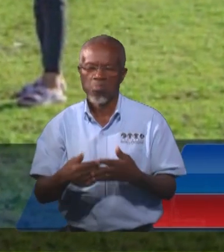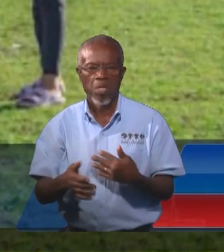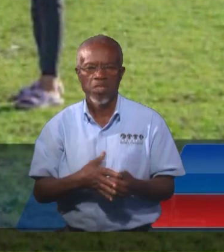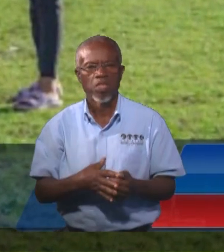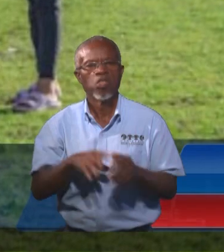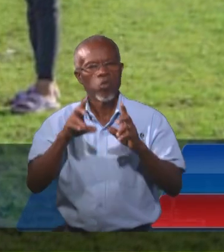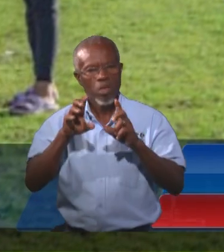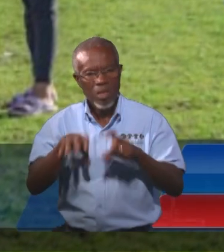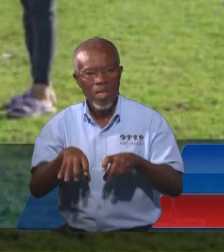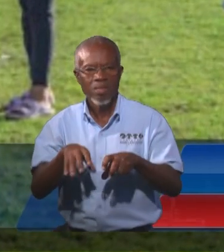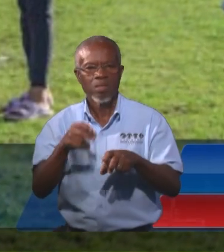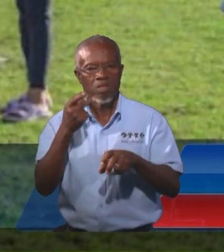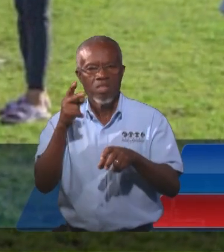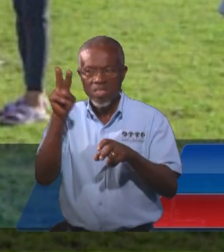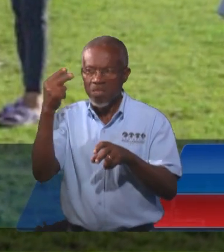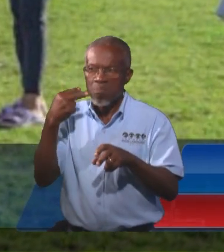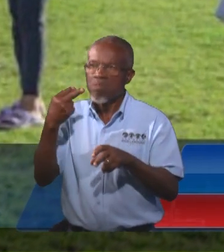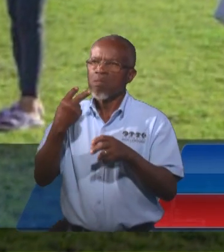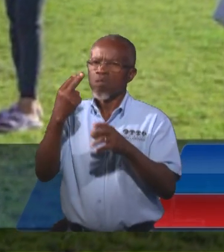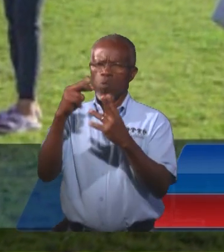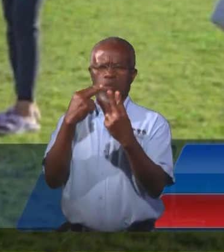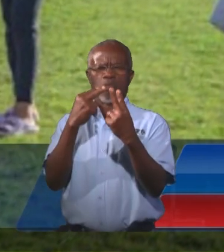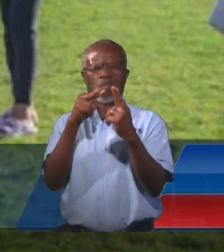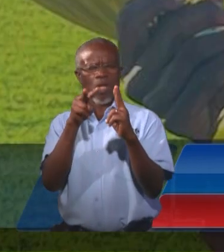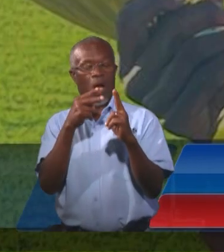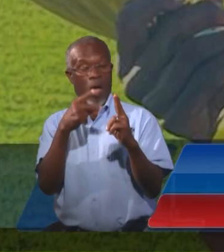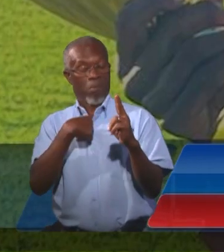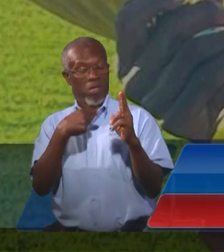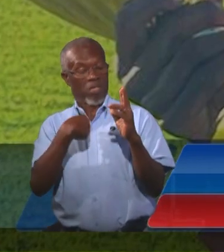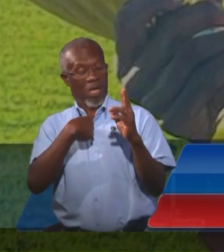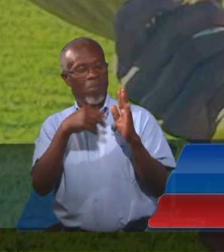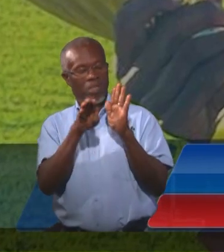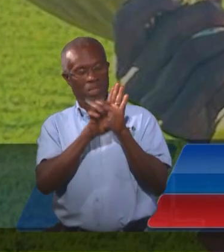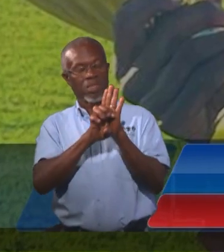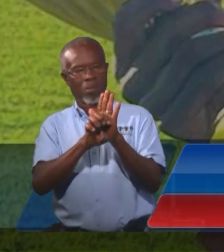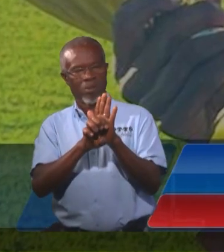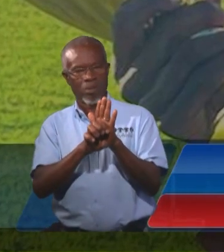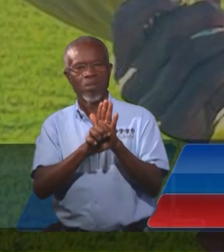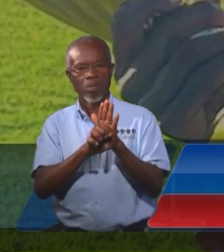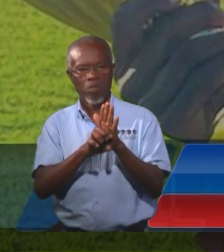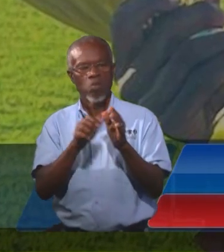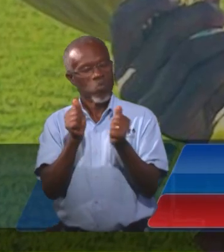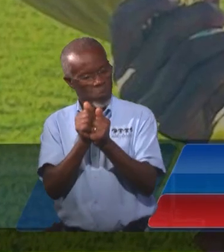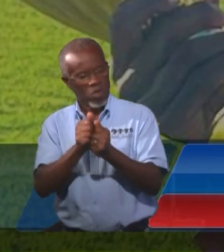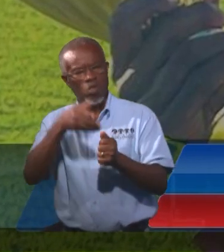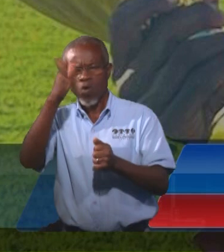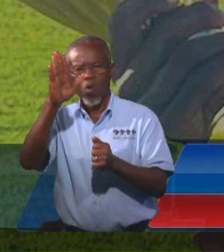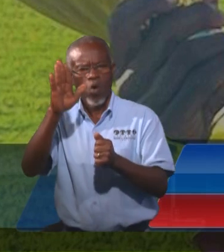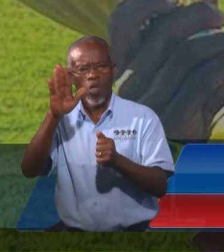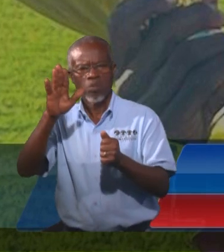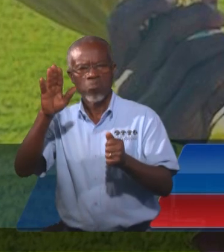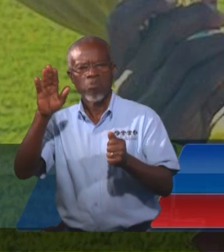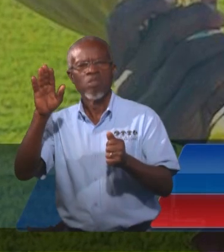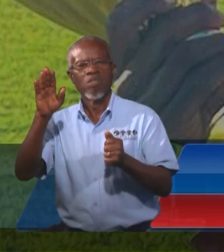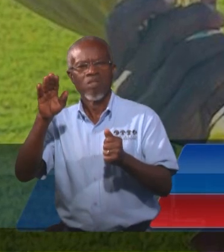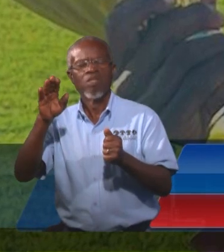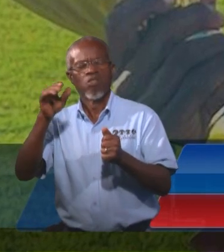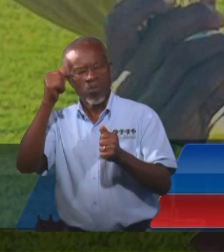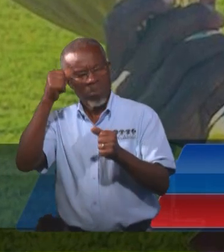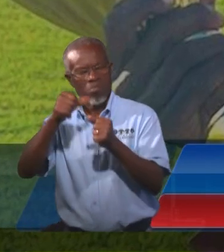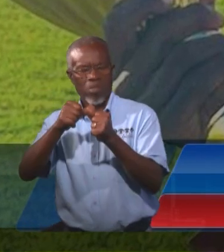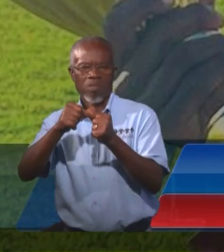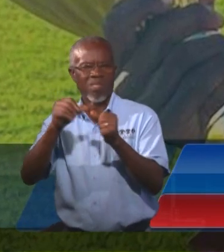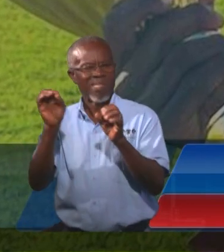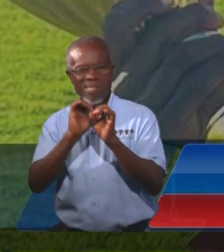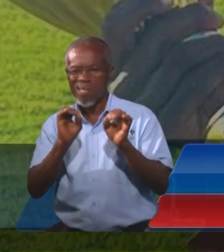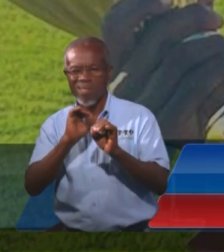and go beyond what I have achieved. With God, nothing is impossible. Nothing. That's step one. So once